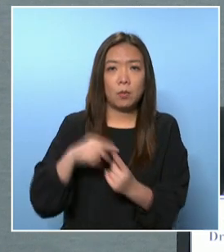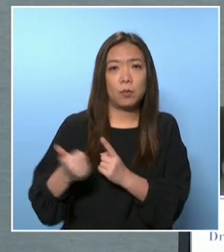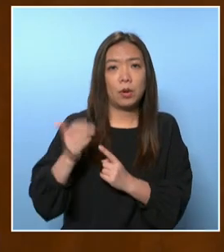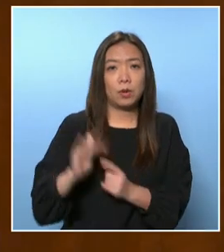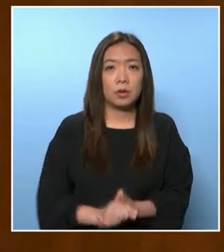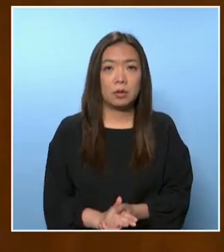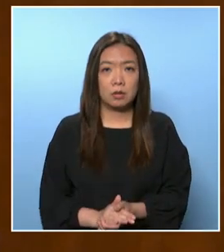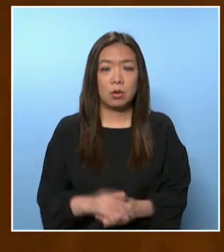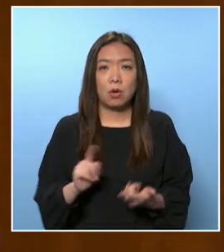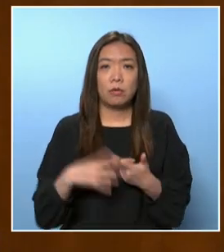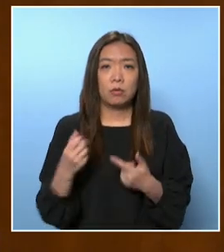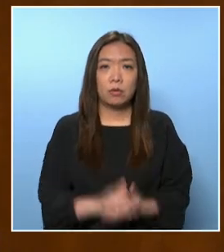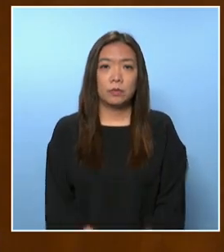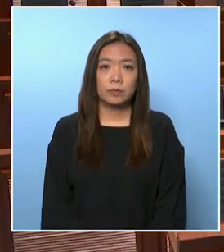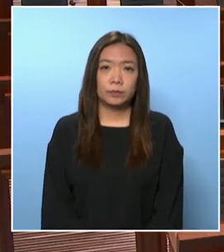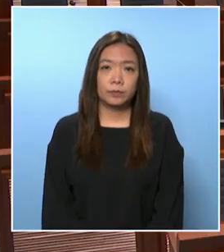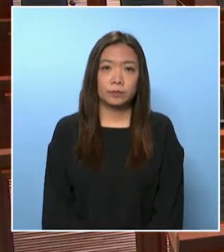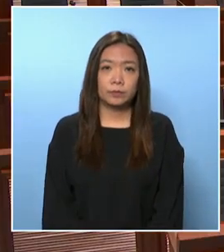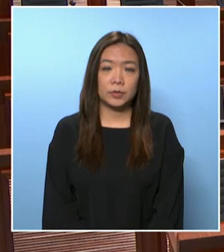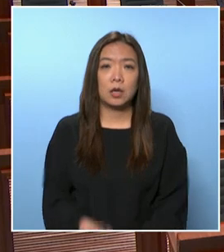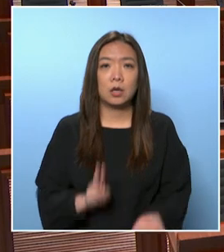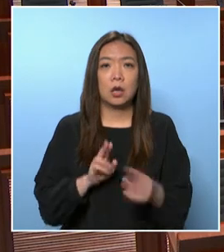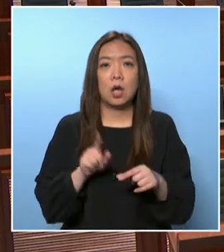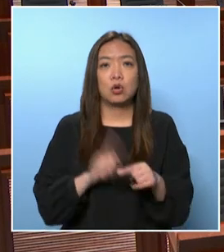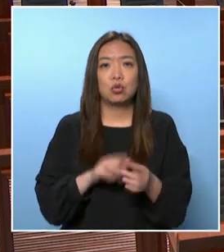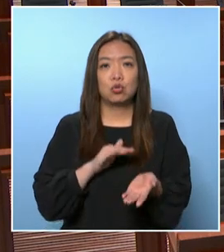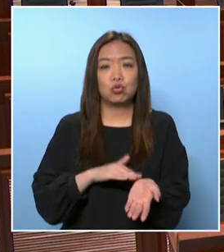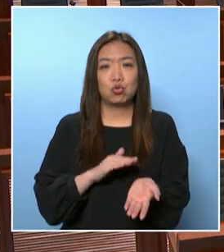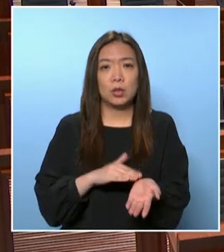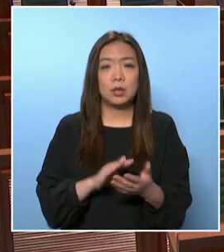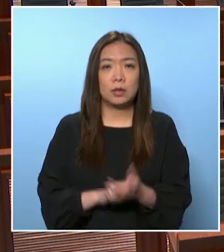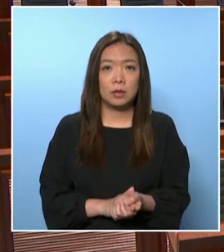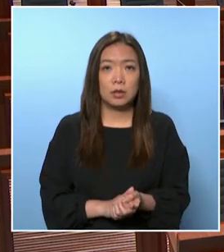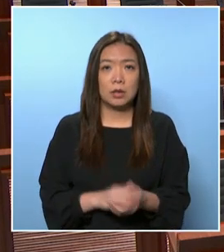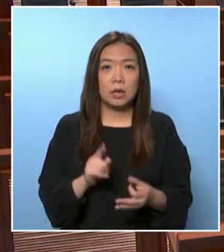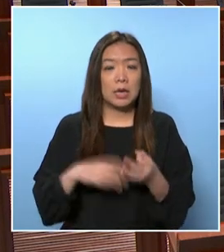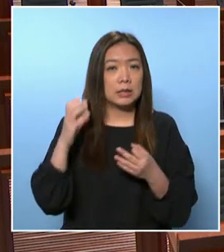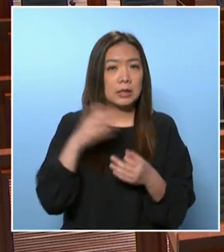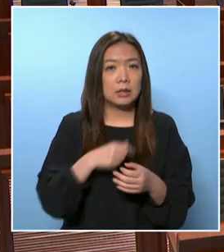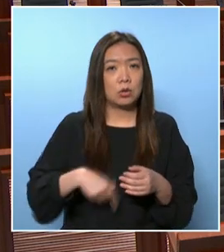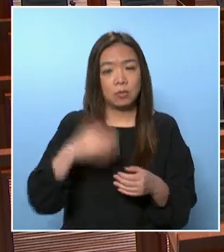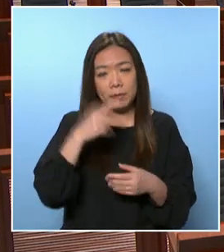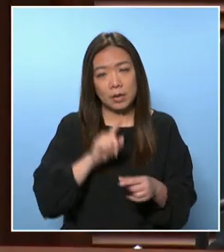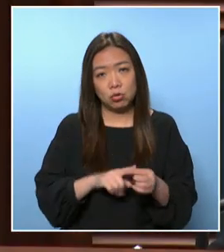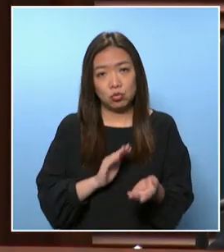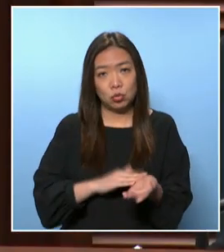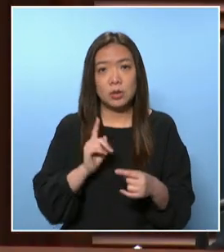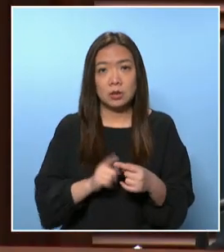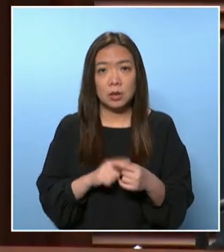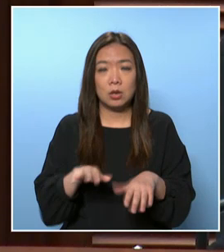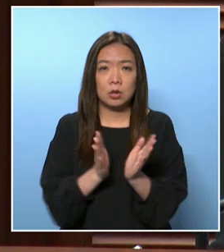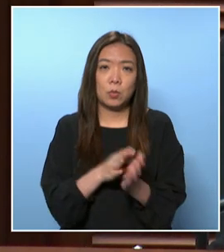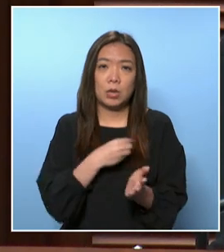stepping up these measures to achieve the objective. Under Secretary, TCM, Professor Chen must